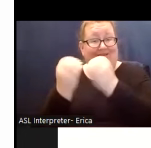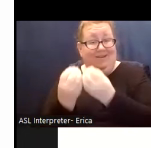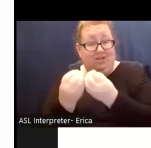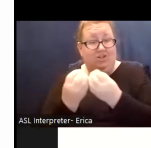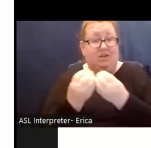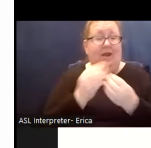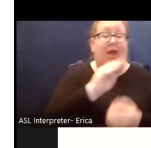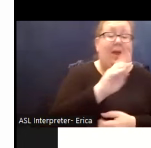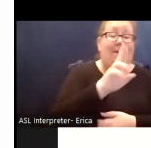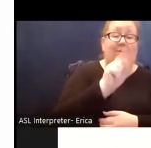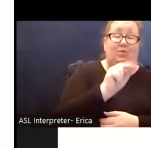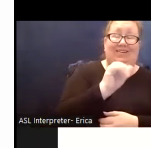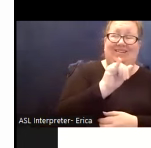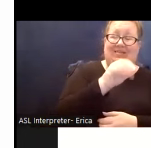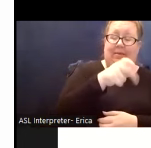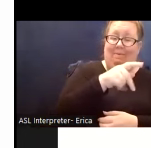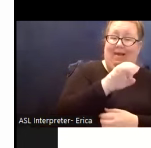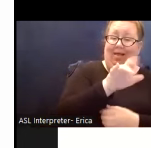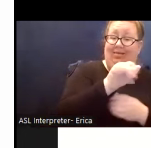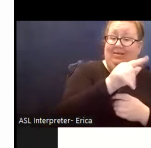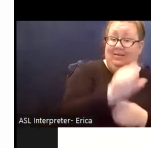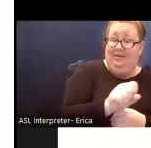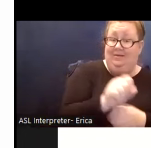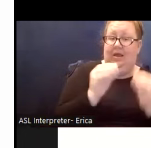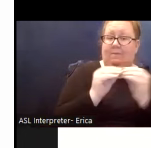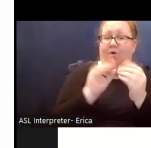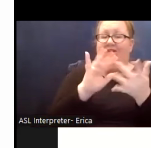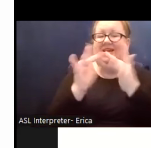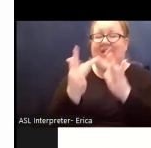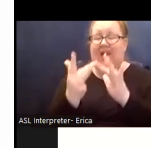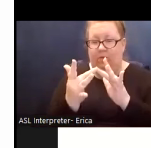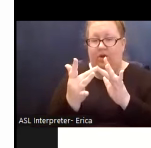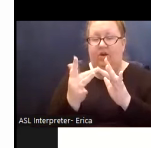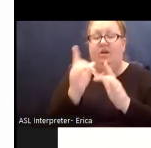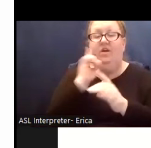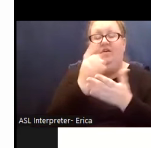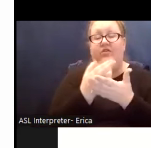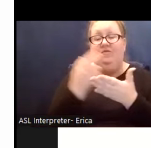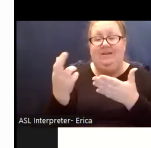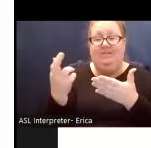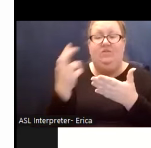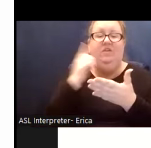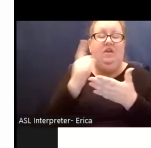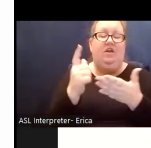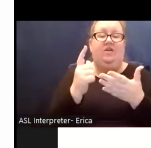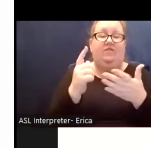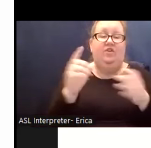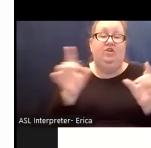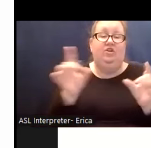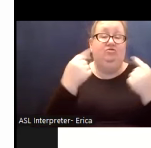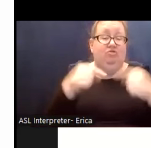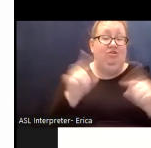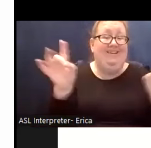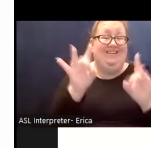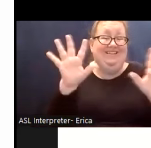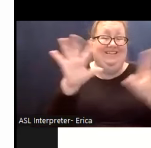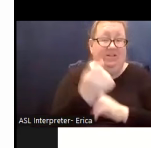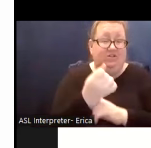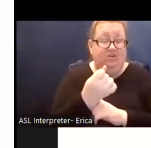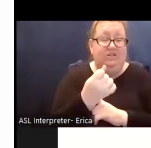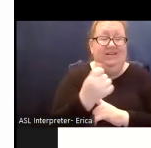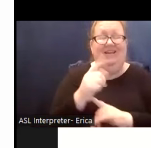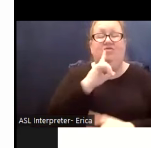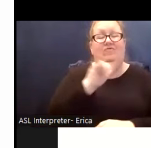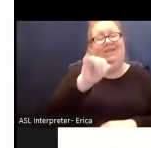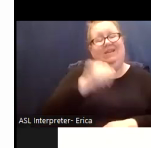more of a network that could share resources in times of a disaster as well. So really, it's about kind of like putting in place that kind